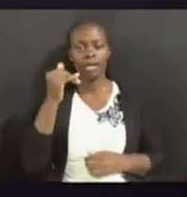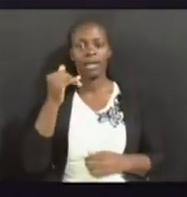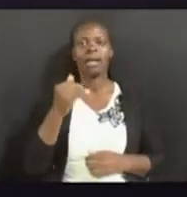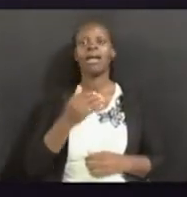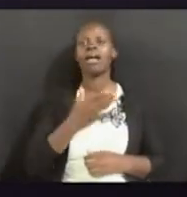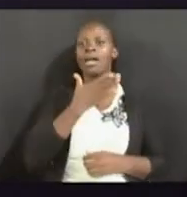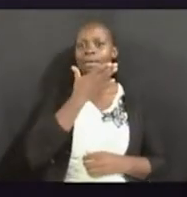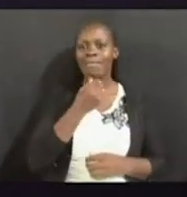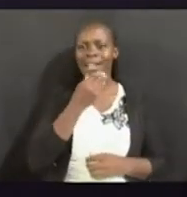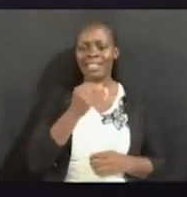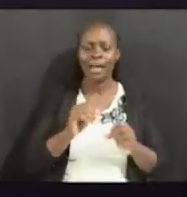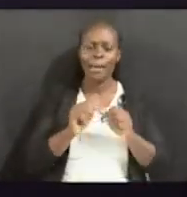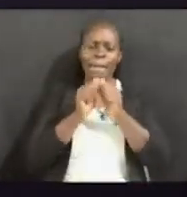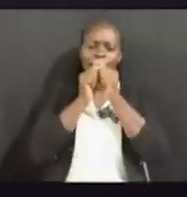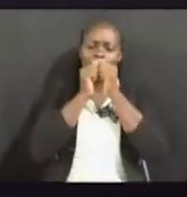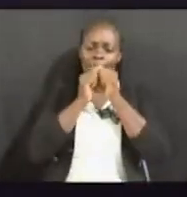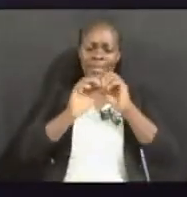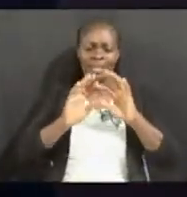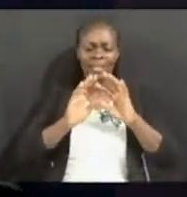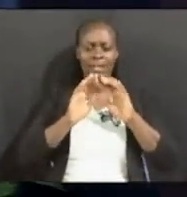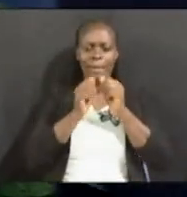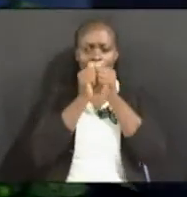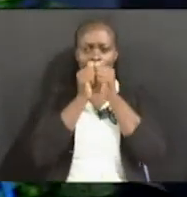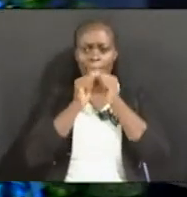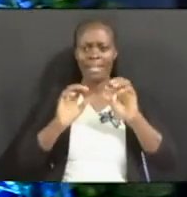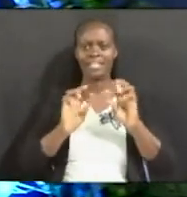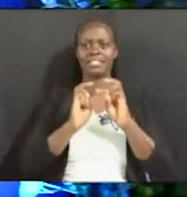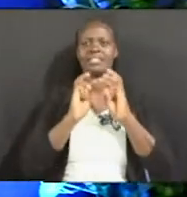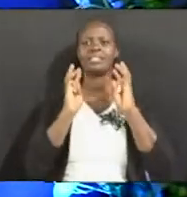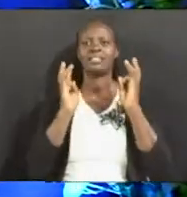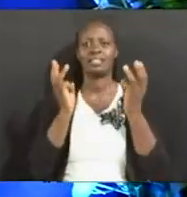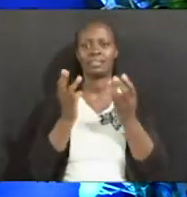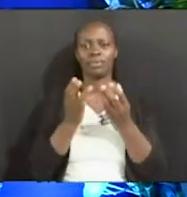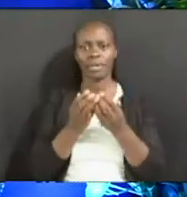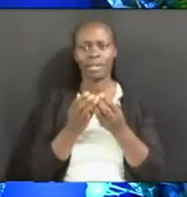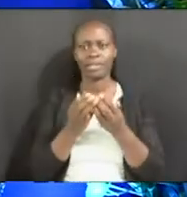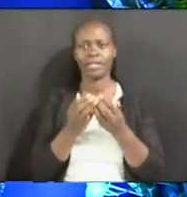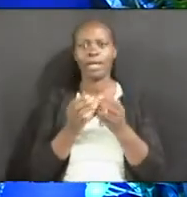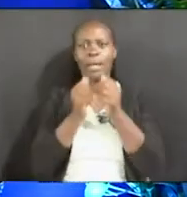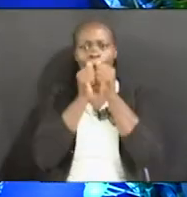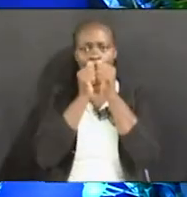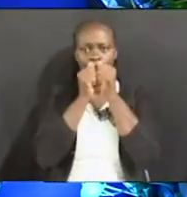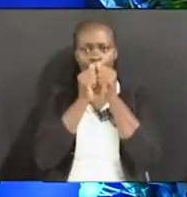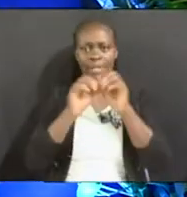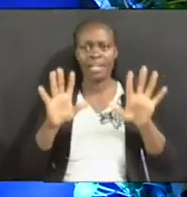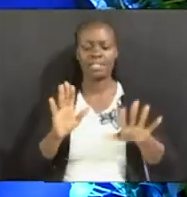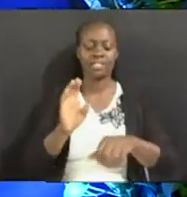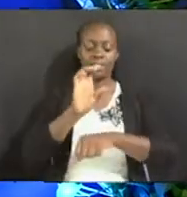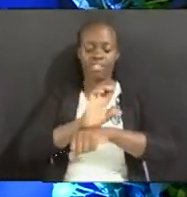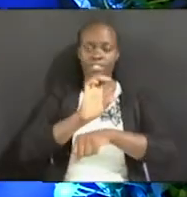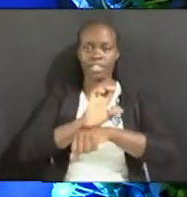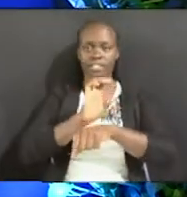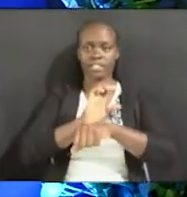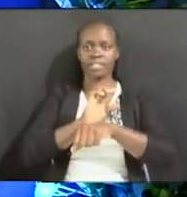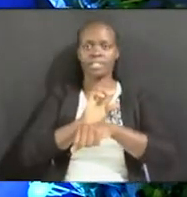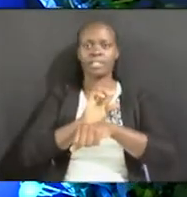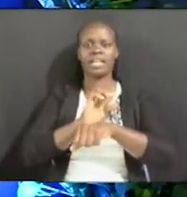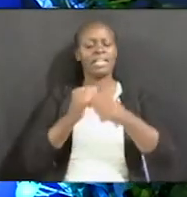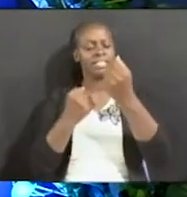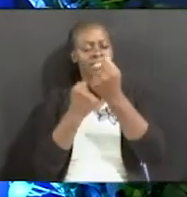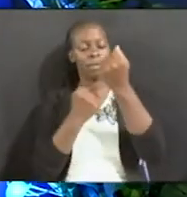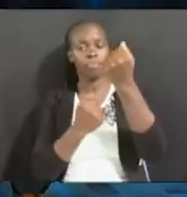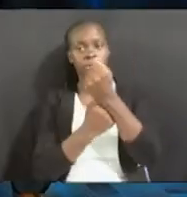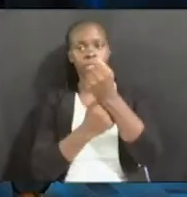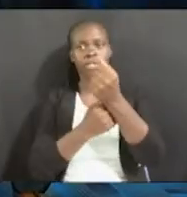one who constructed. Hey, the orphans here. Hey, then I said, this is a great man. So when I was preaching, my preaching was easy.